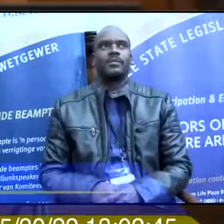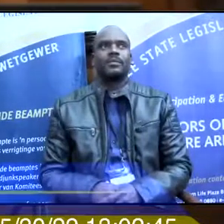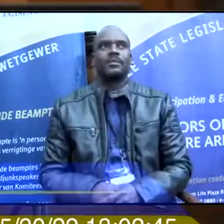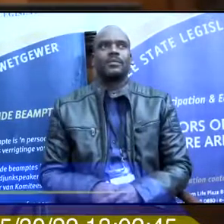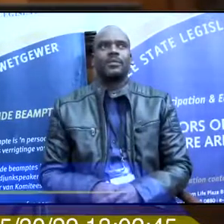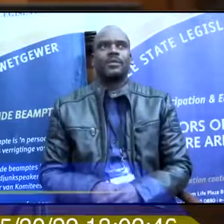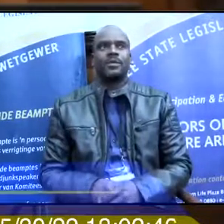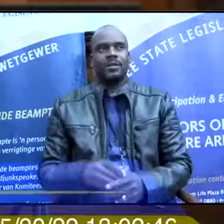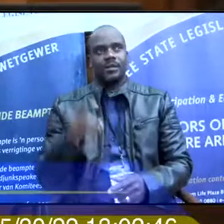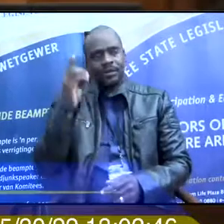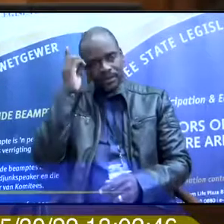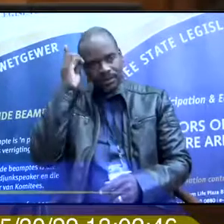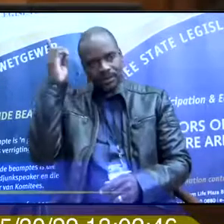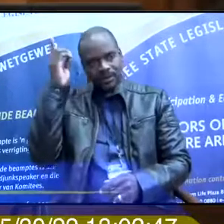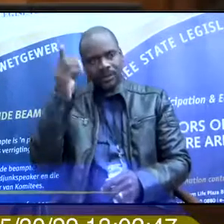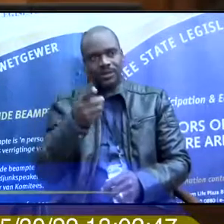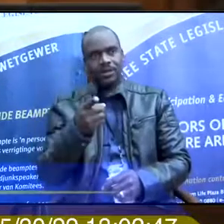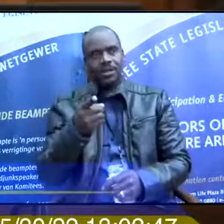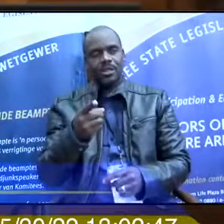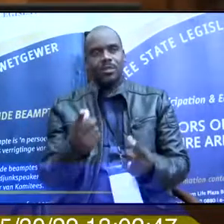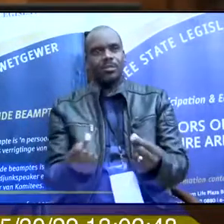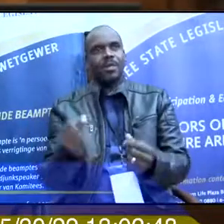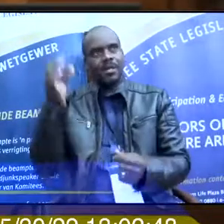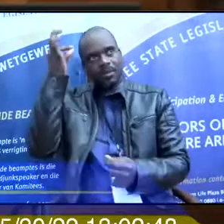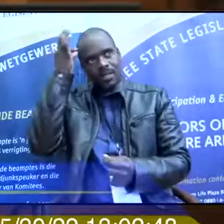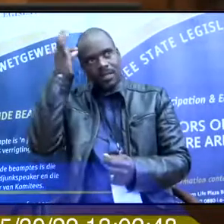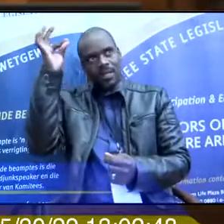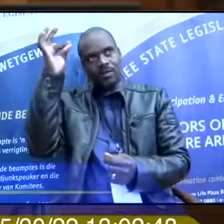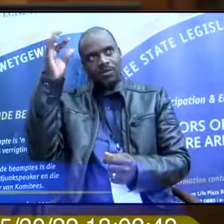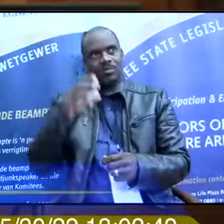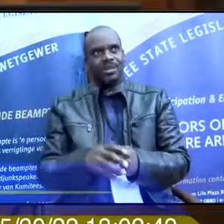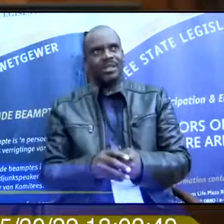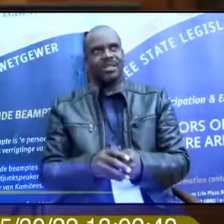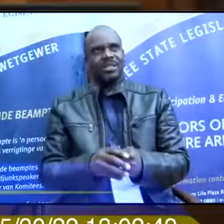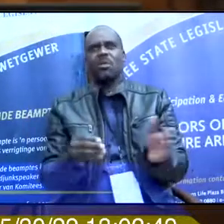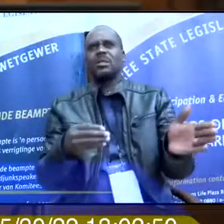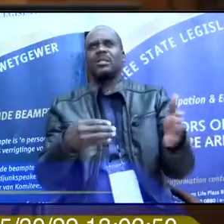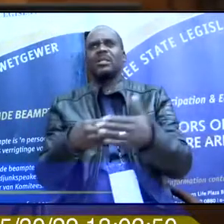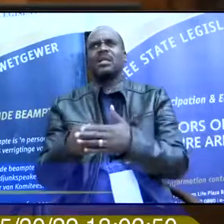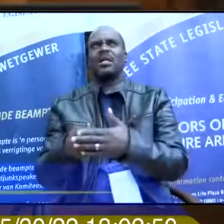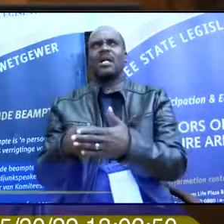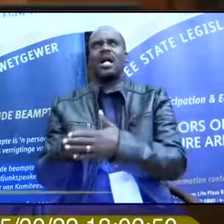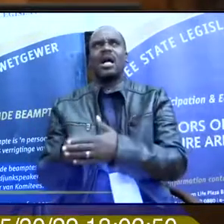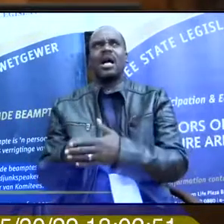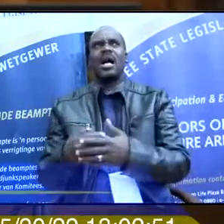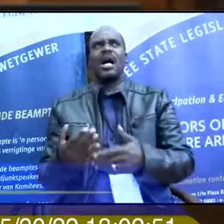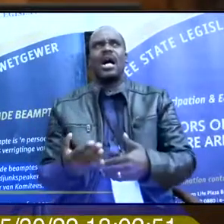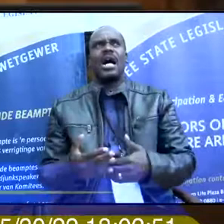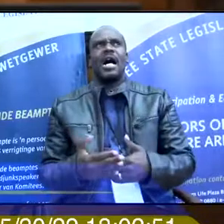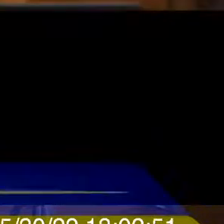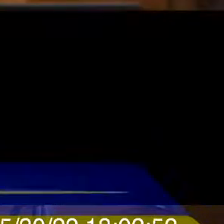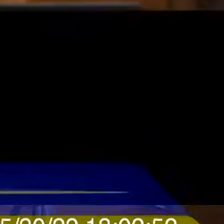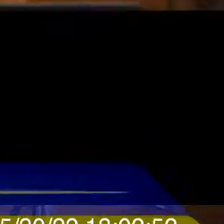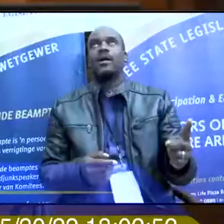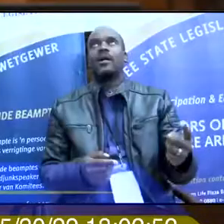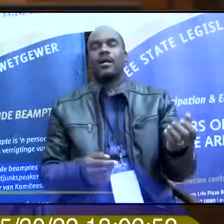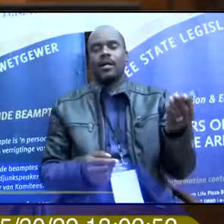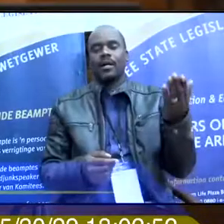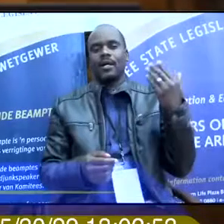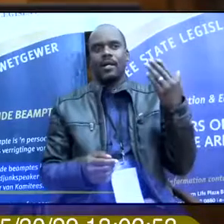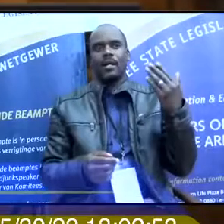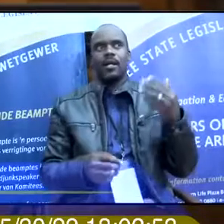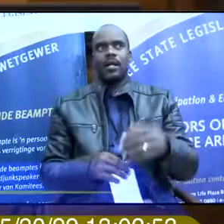the decision by the south african government to shut down a large chunk of the economy in response to the covet 19 pandemic